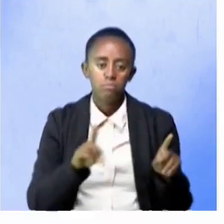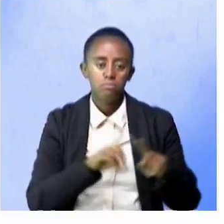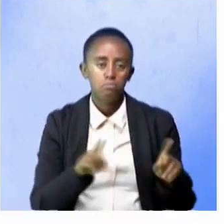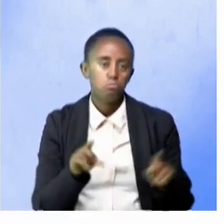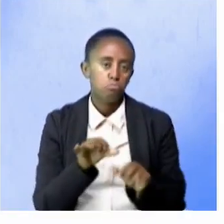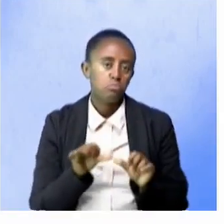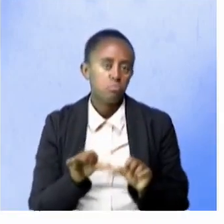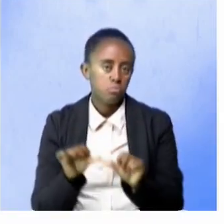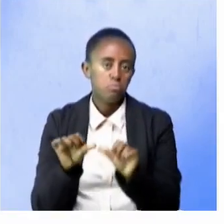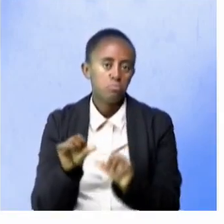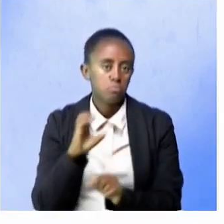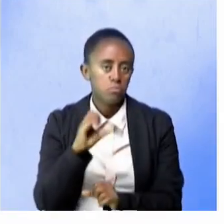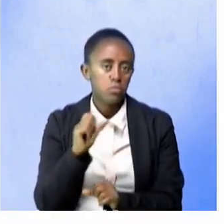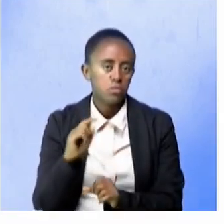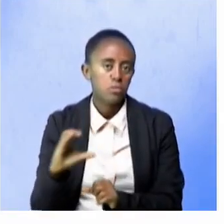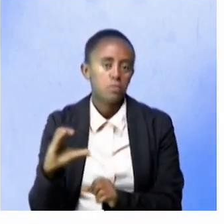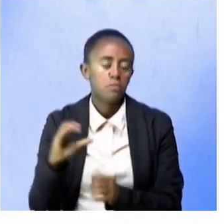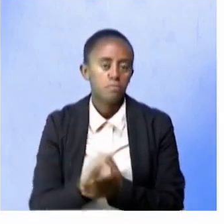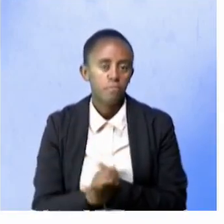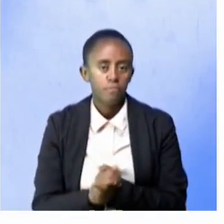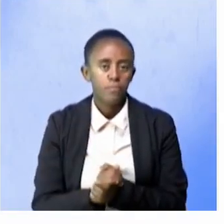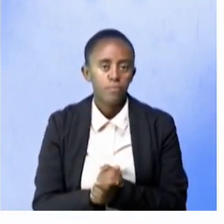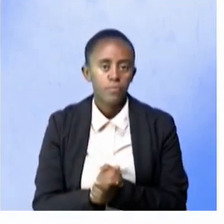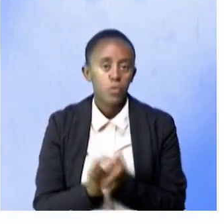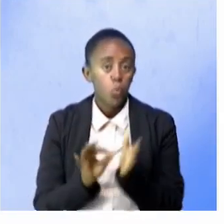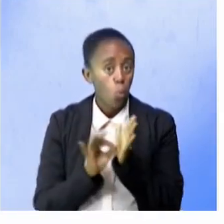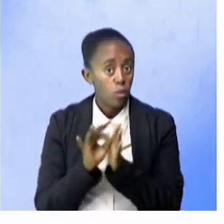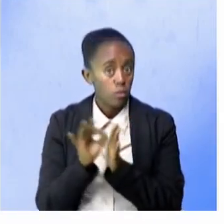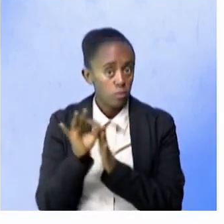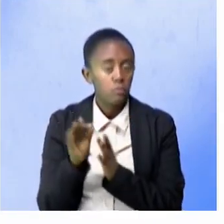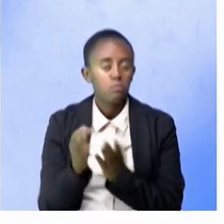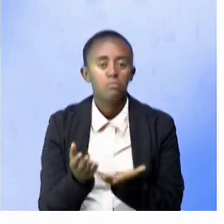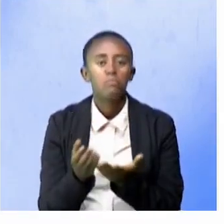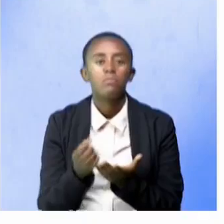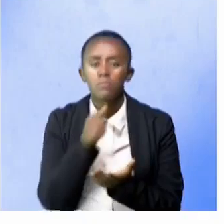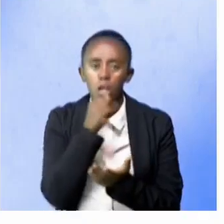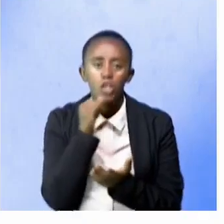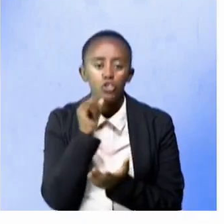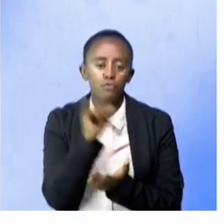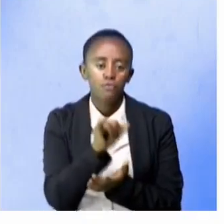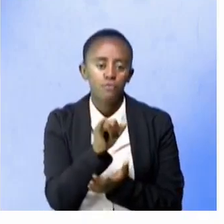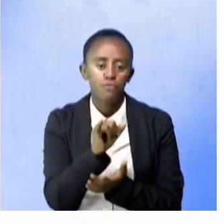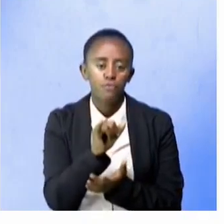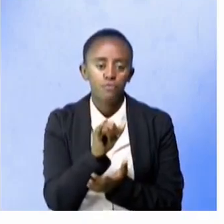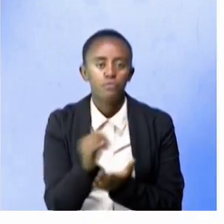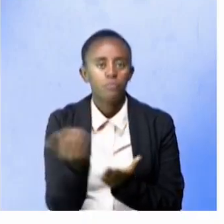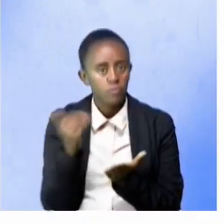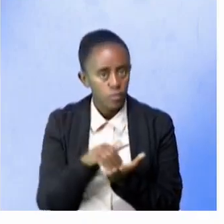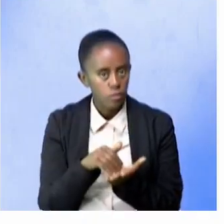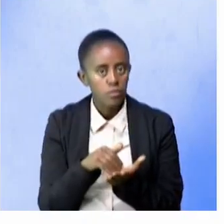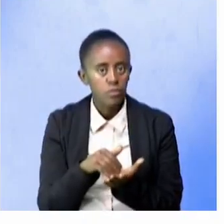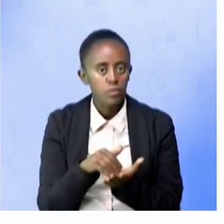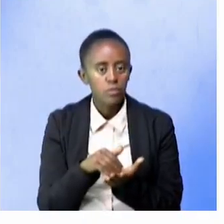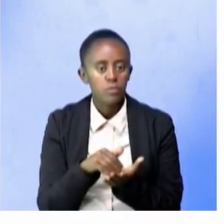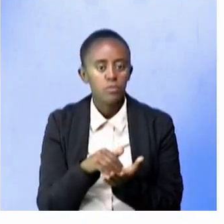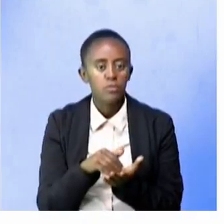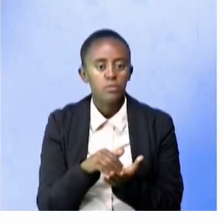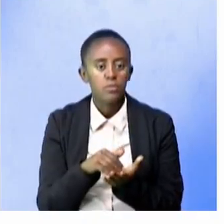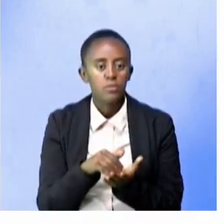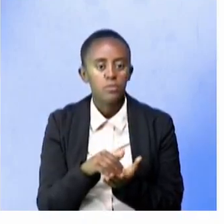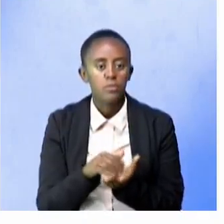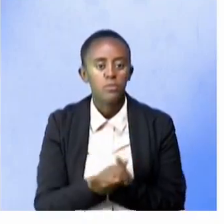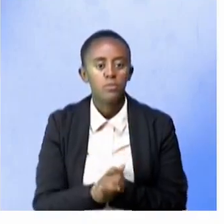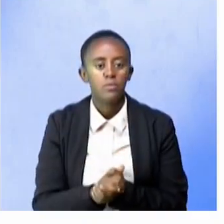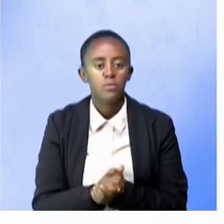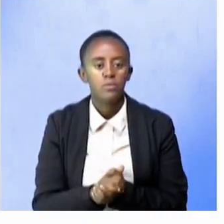etc. The quantity, still not an adjective. Come on again, any word we talk